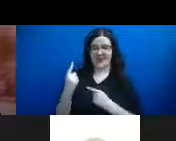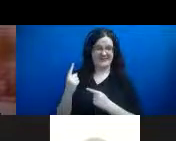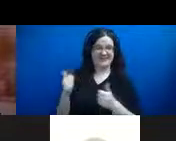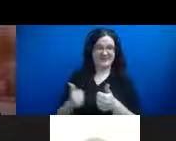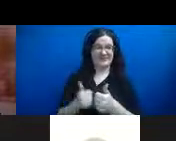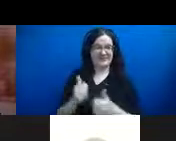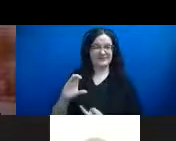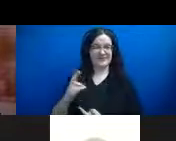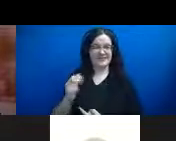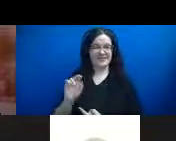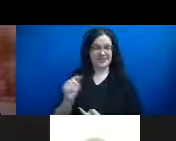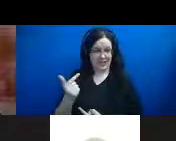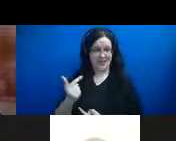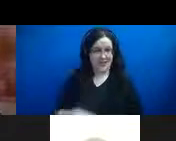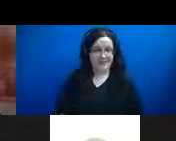people chasing highs